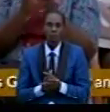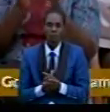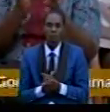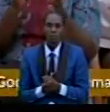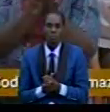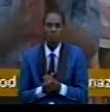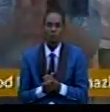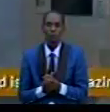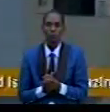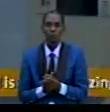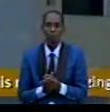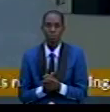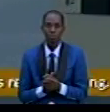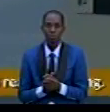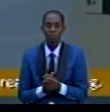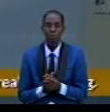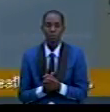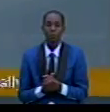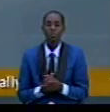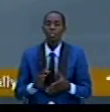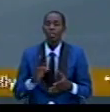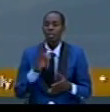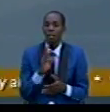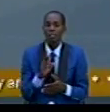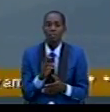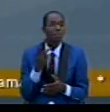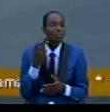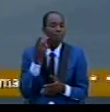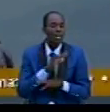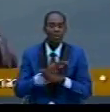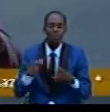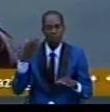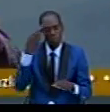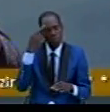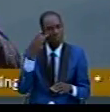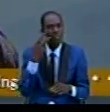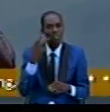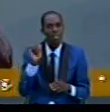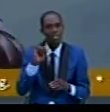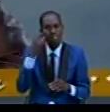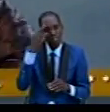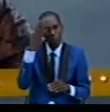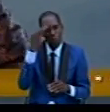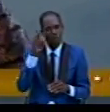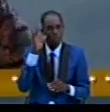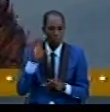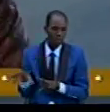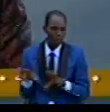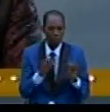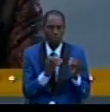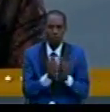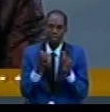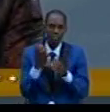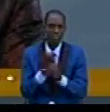I don't see any reason why anyone should leave this place tonight without getting something from the Lord.